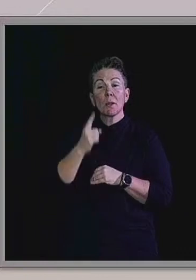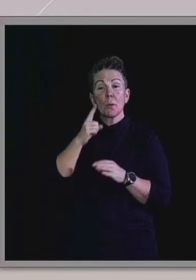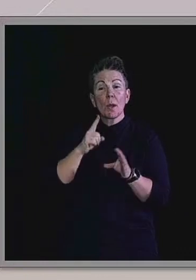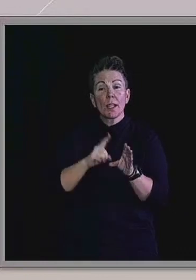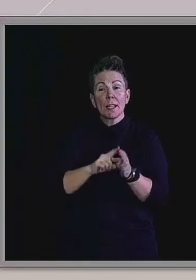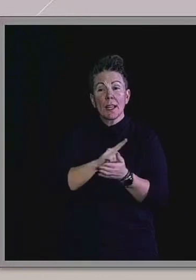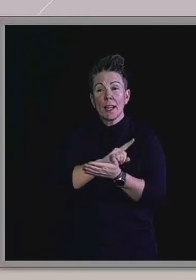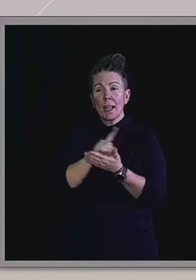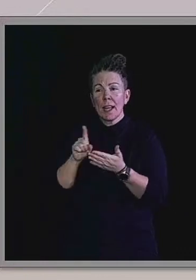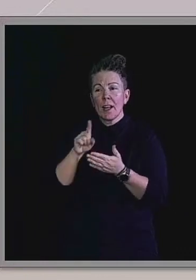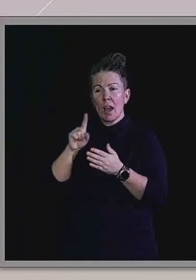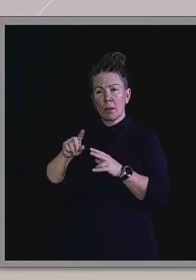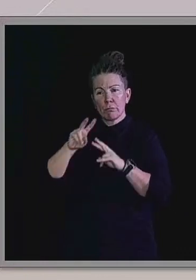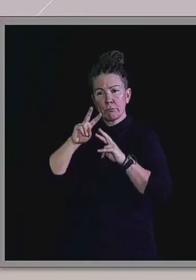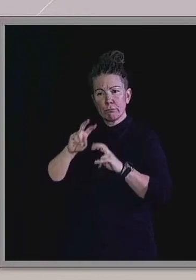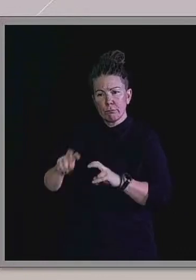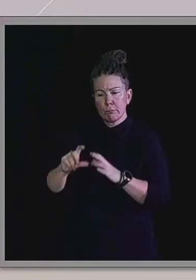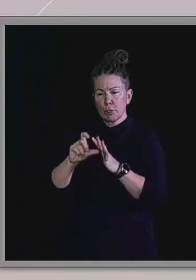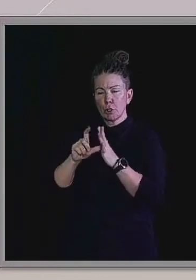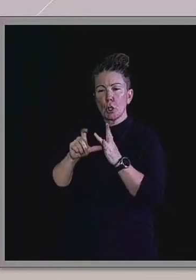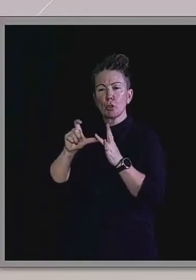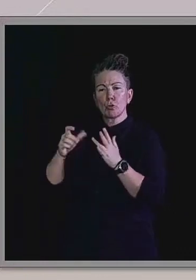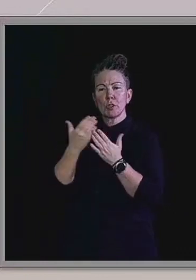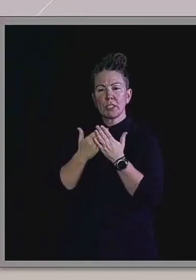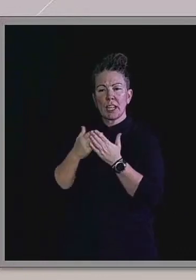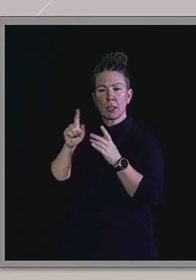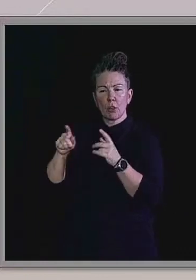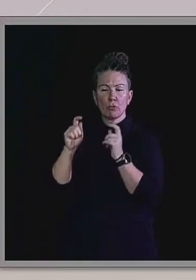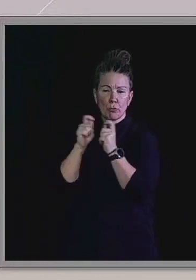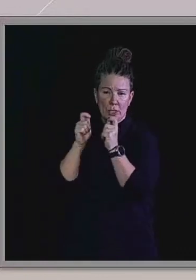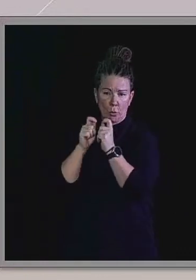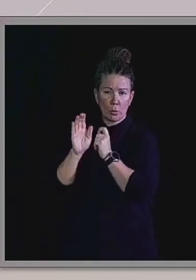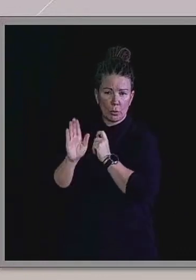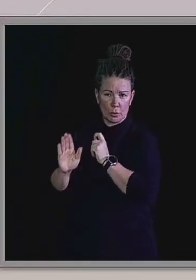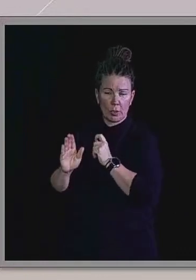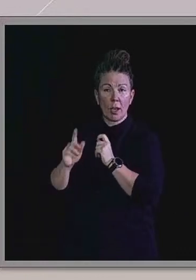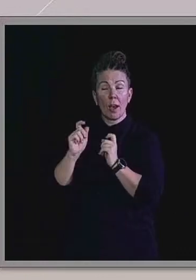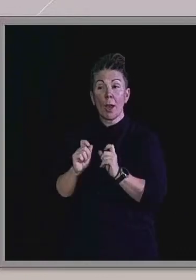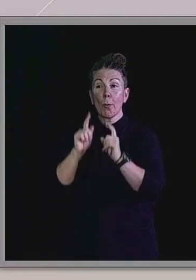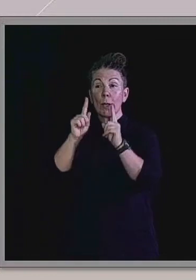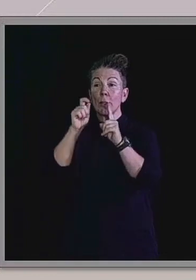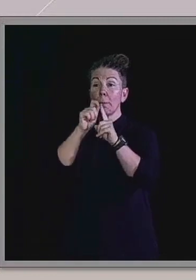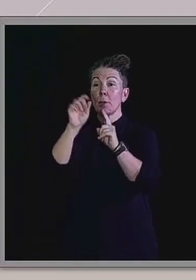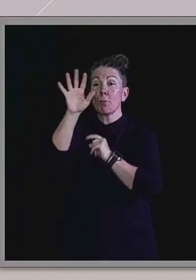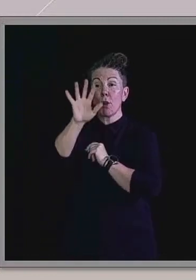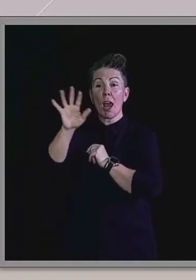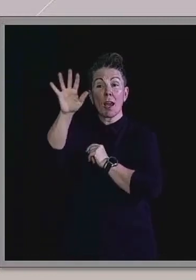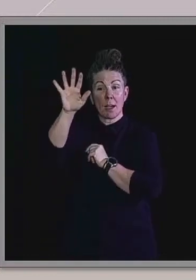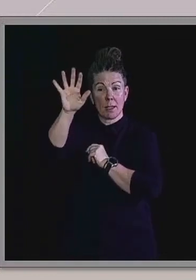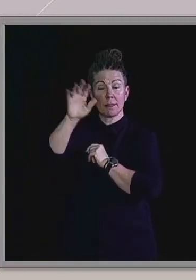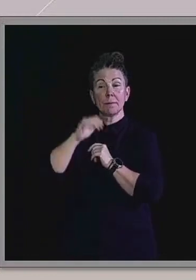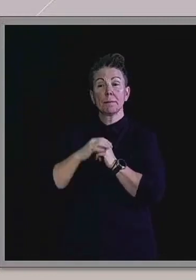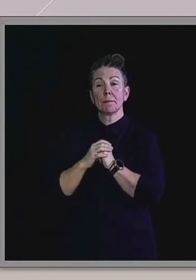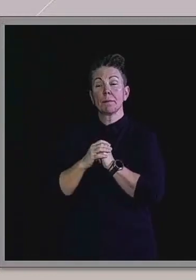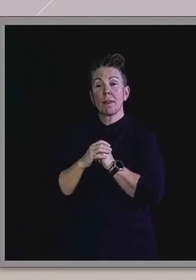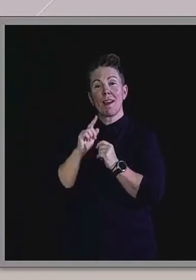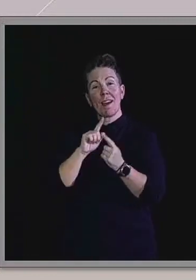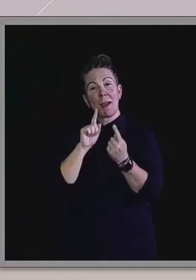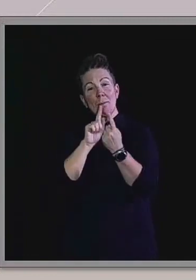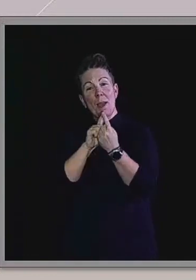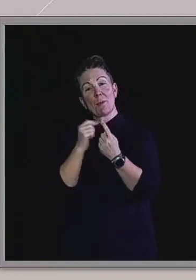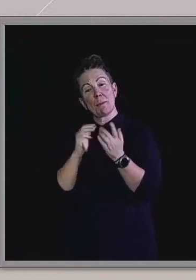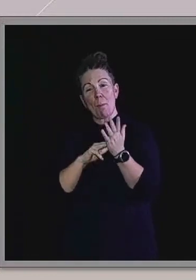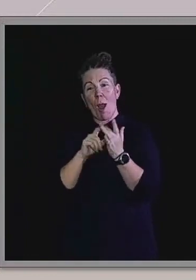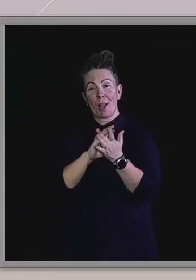studies at the ANU on resources, and I went to the Pilbara and I met with Michael and